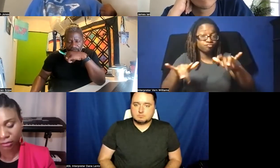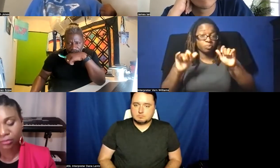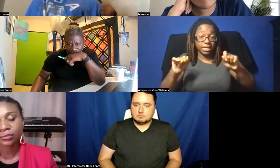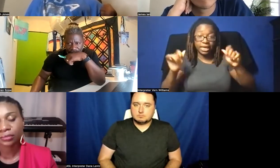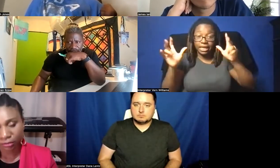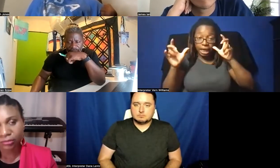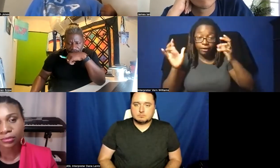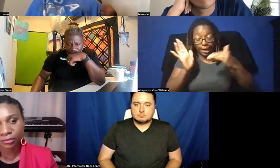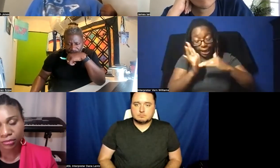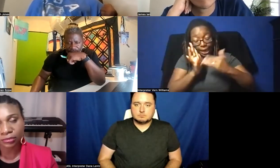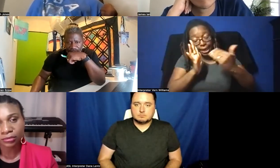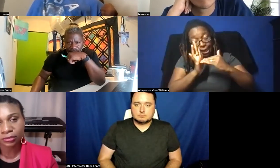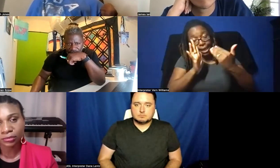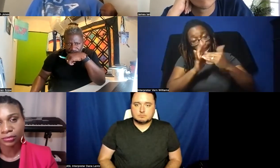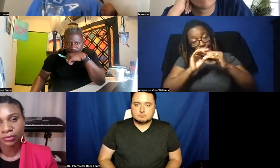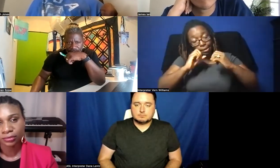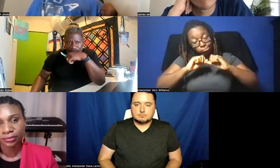and again.